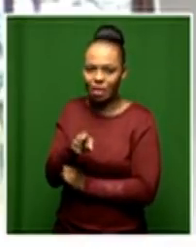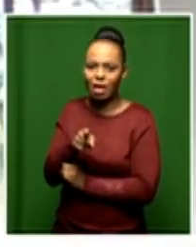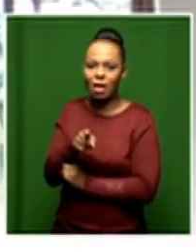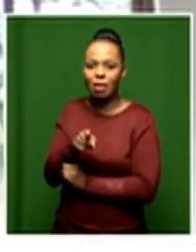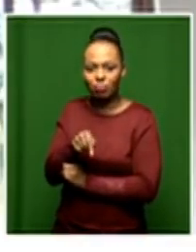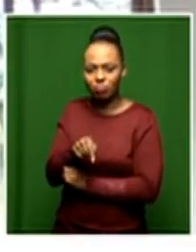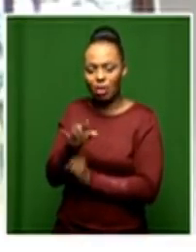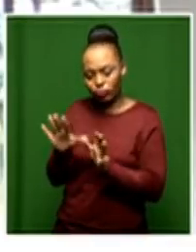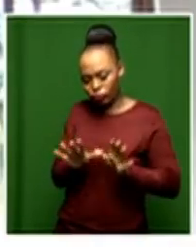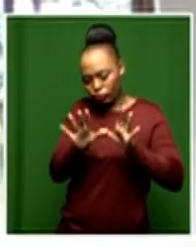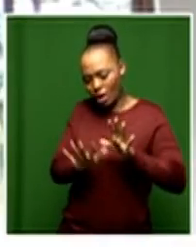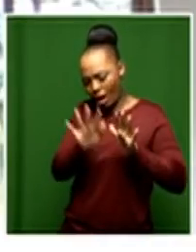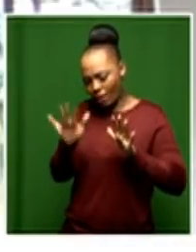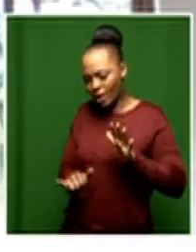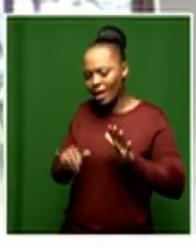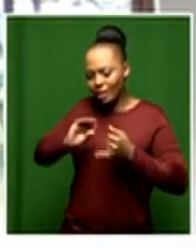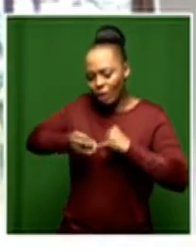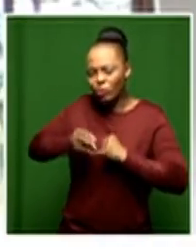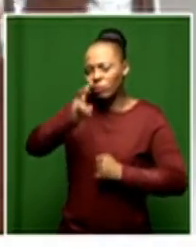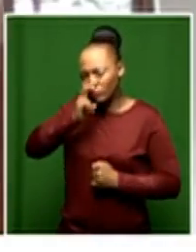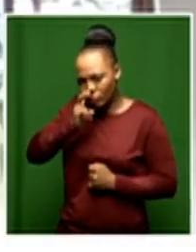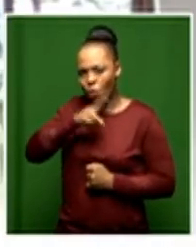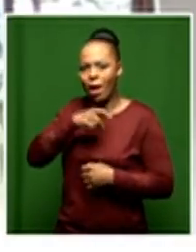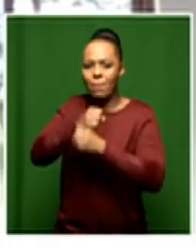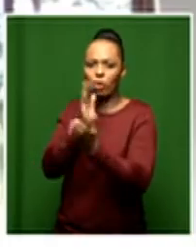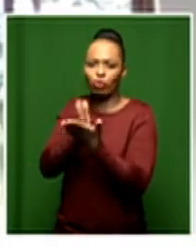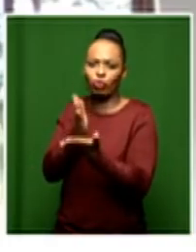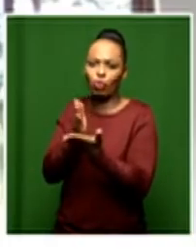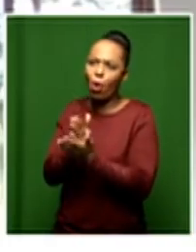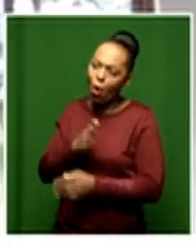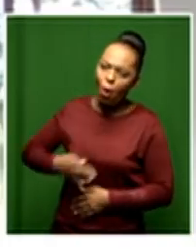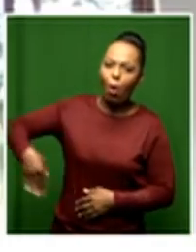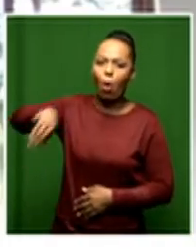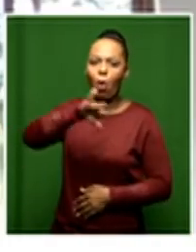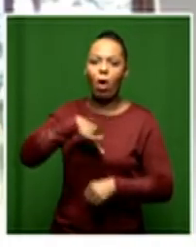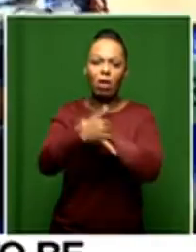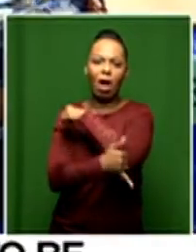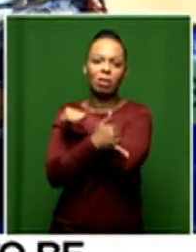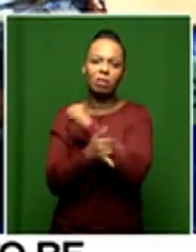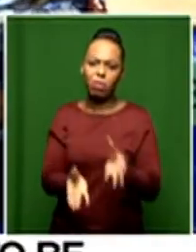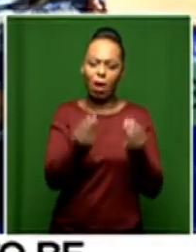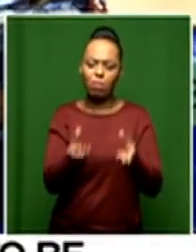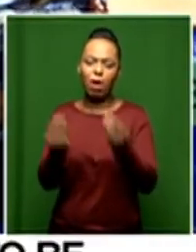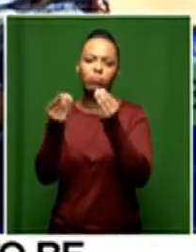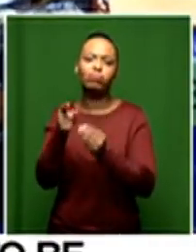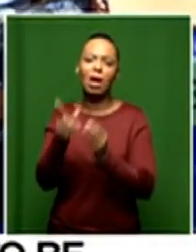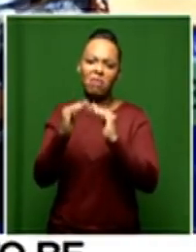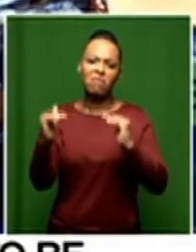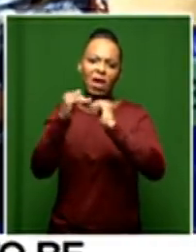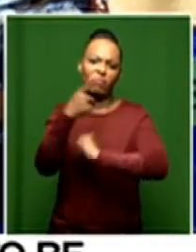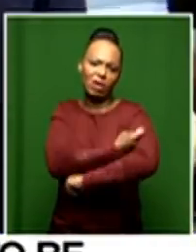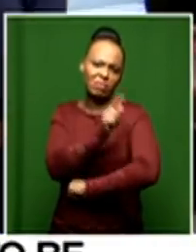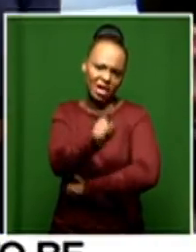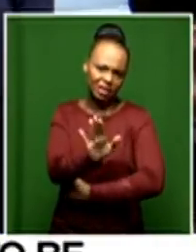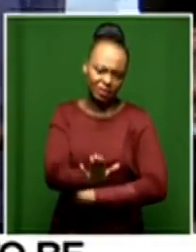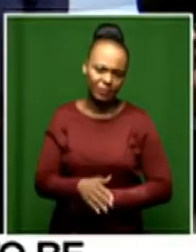global response to try to make sure that vaccines are available to everyone in the world. Yeah. You know, we talk about COVAX, but one of the other issues